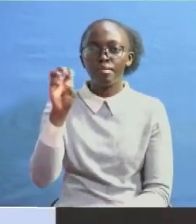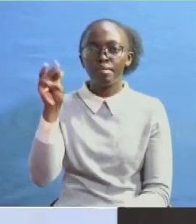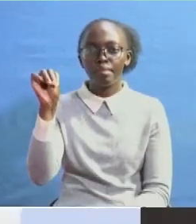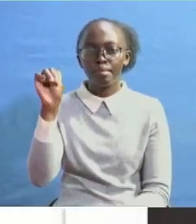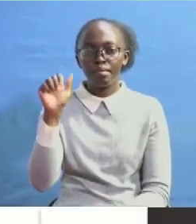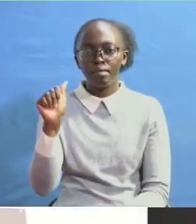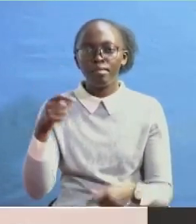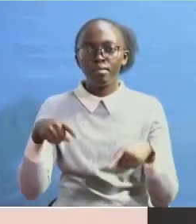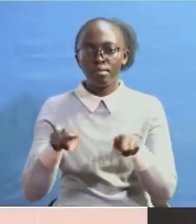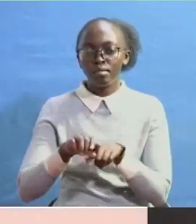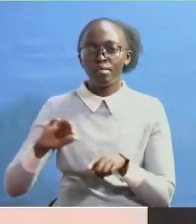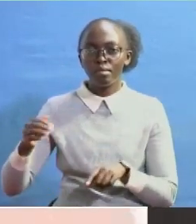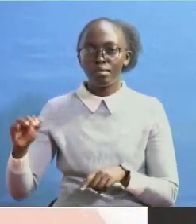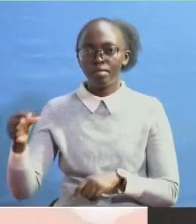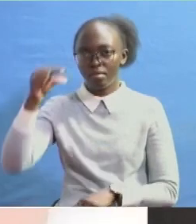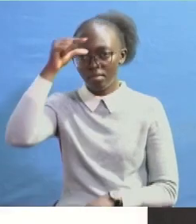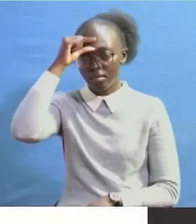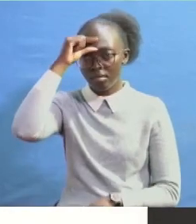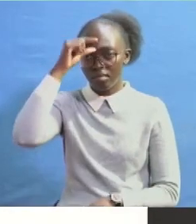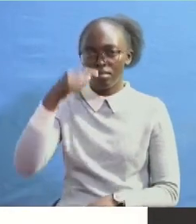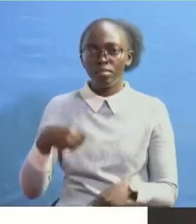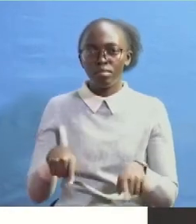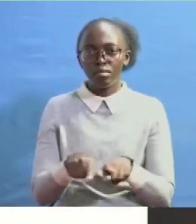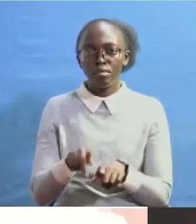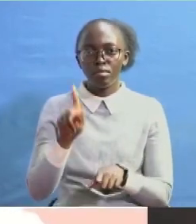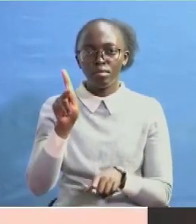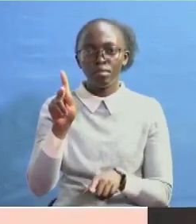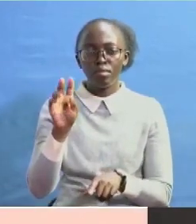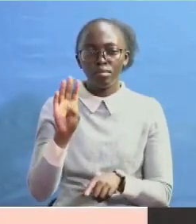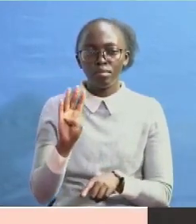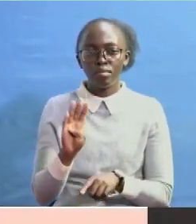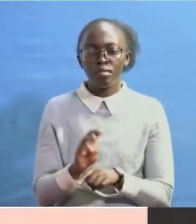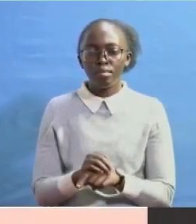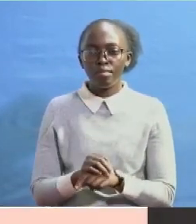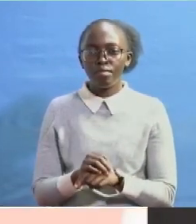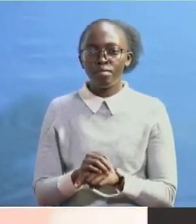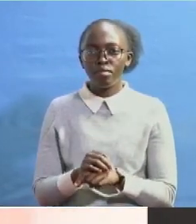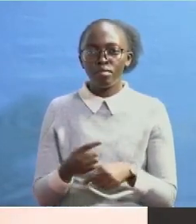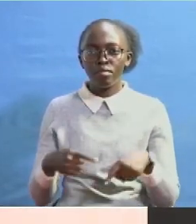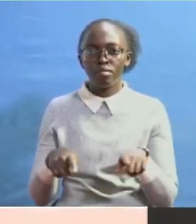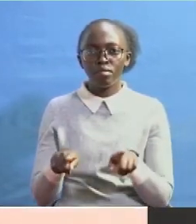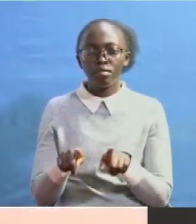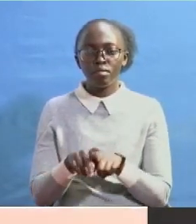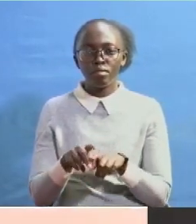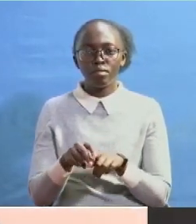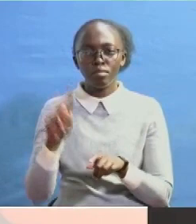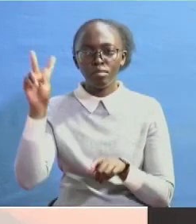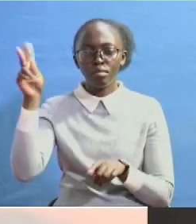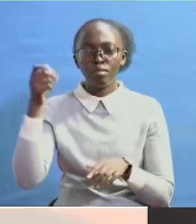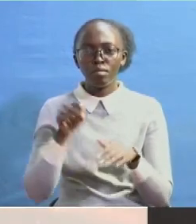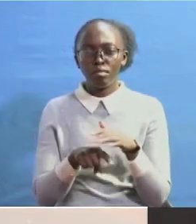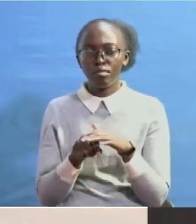governments, the Kenya Bureau of Halal Certification, and the Kenya Plant Health Inspectorate Services,